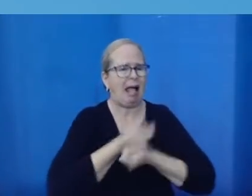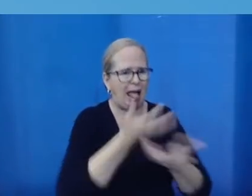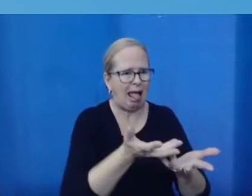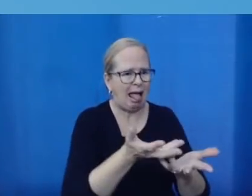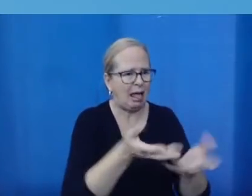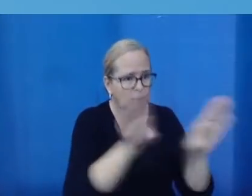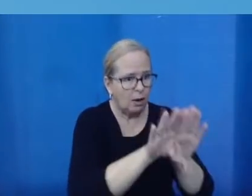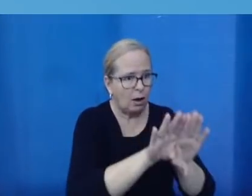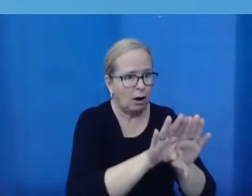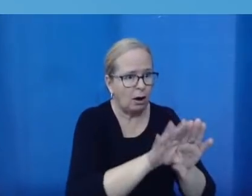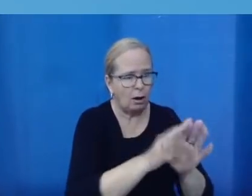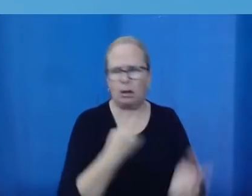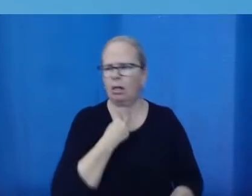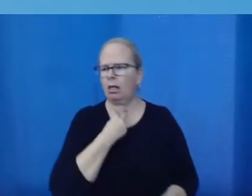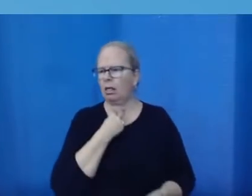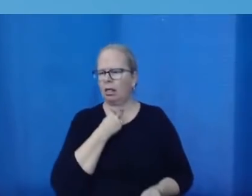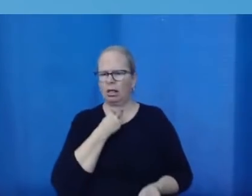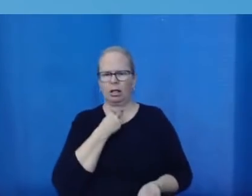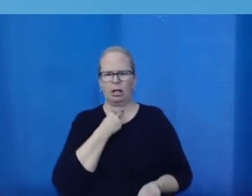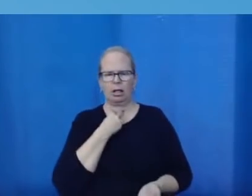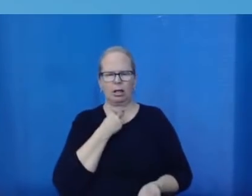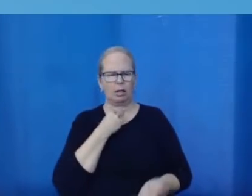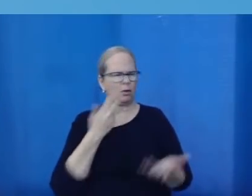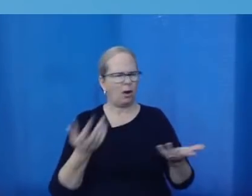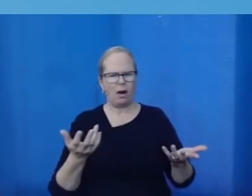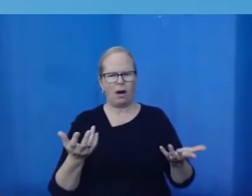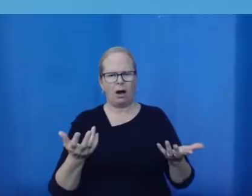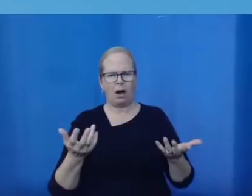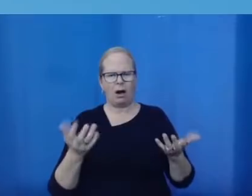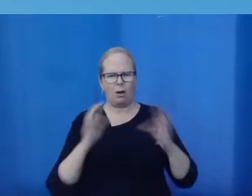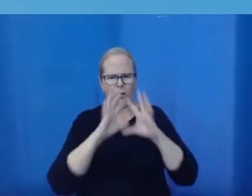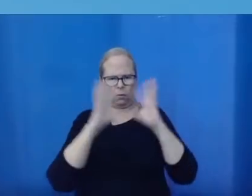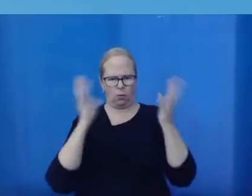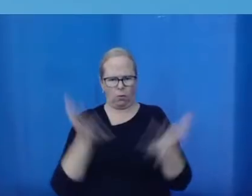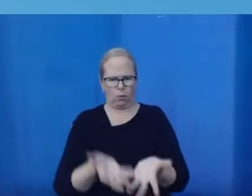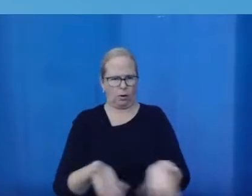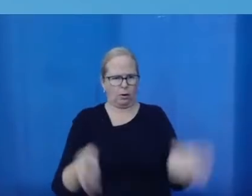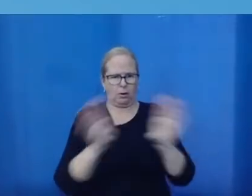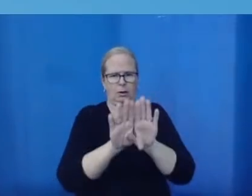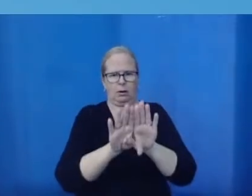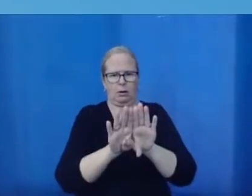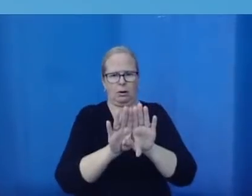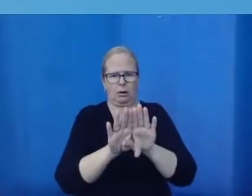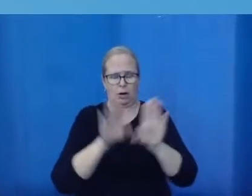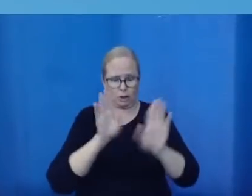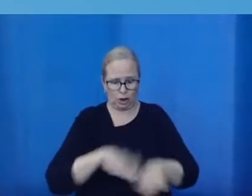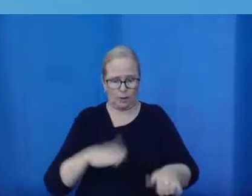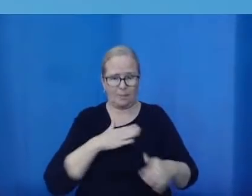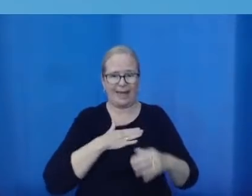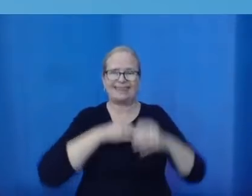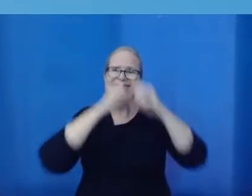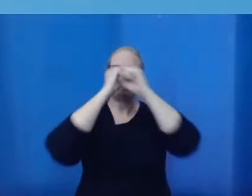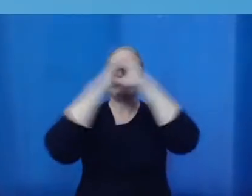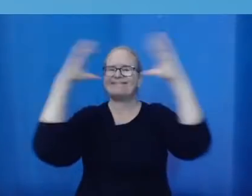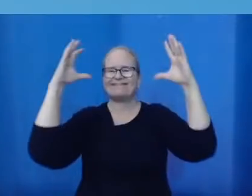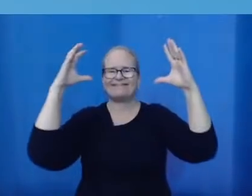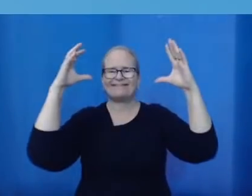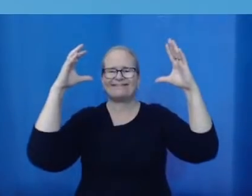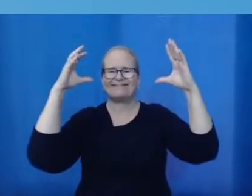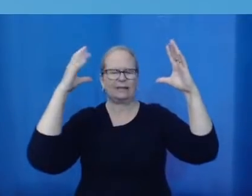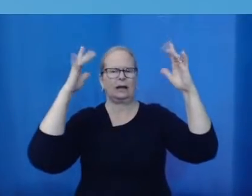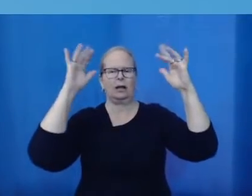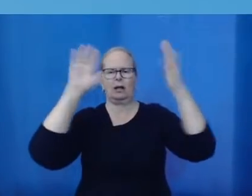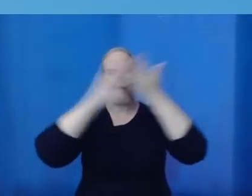their schemas. And children are very sensitive to big changes in their lives. And so all of a sudden, if they have to start, you know,